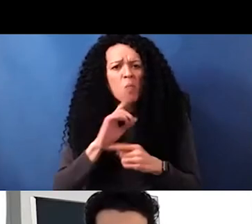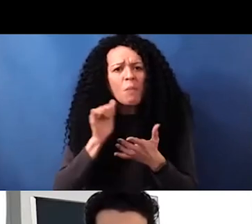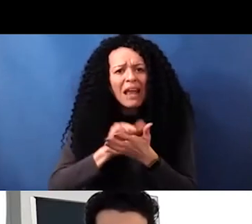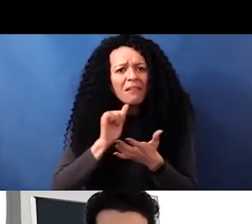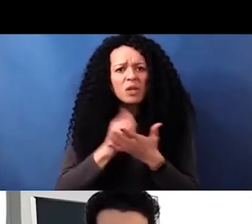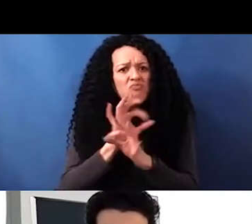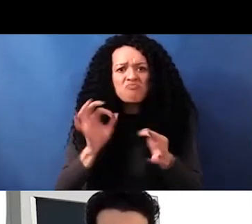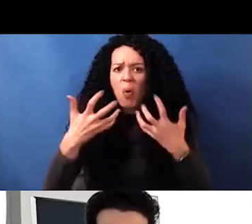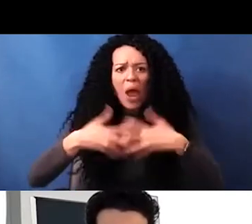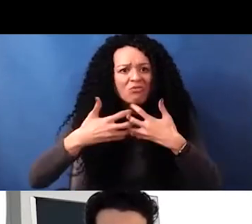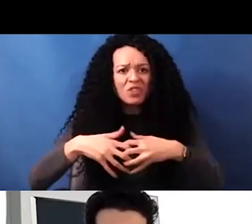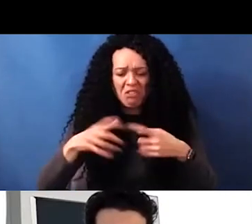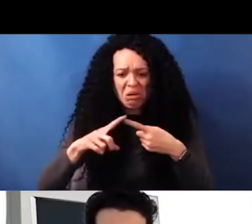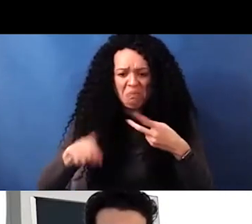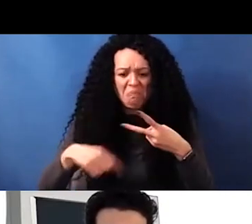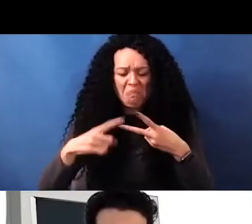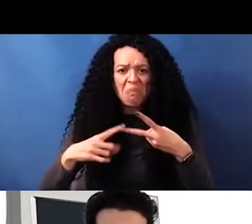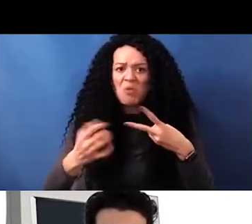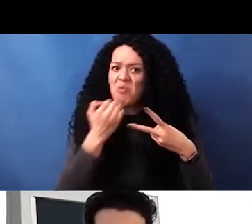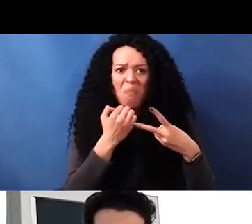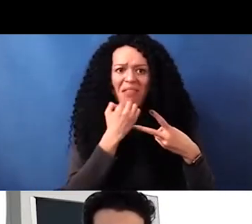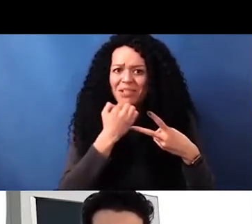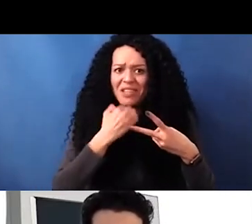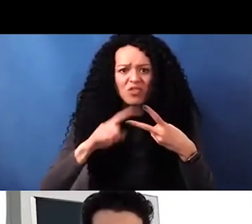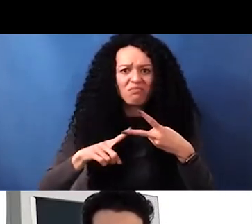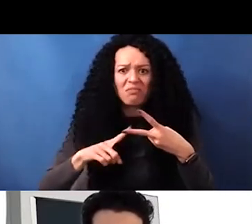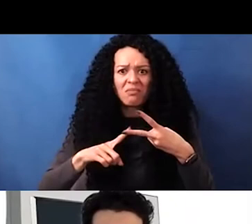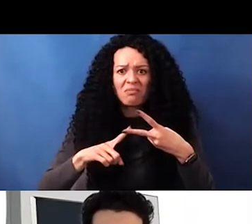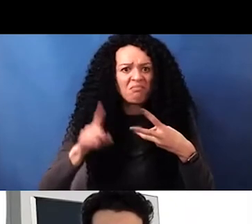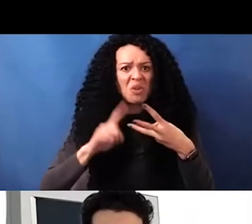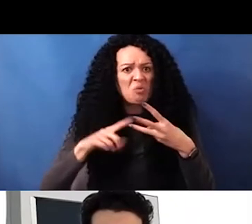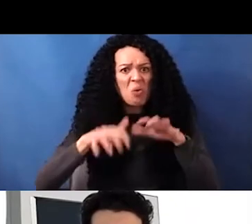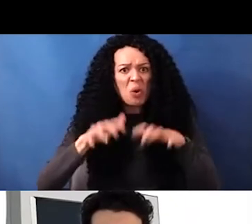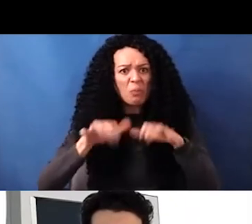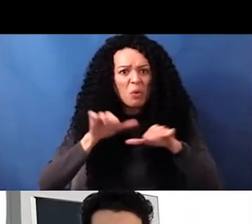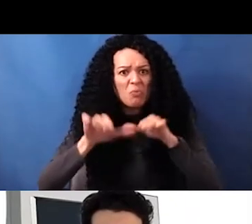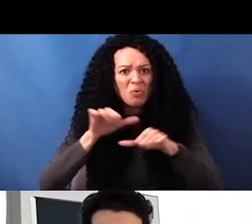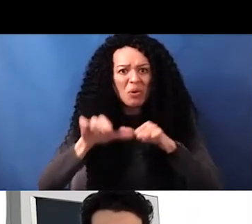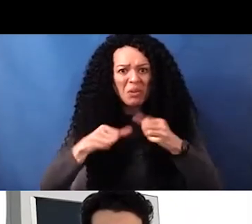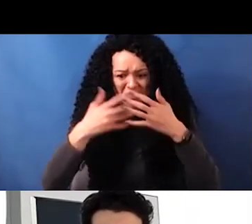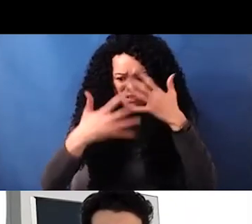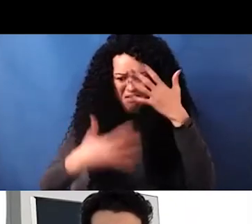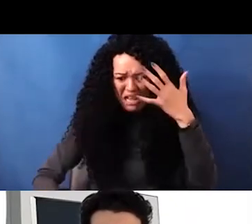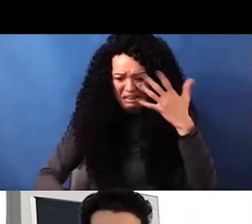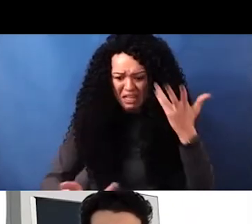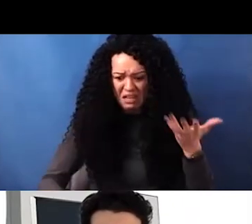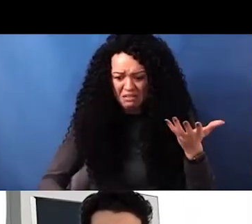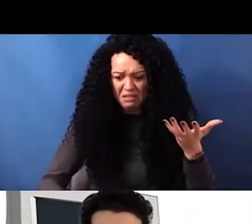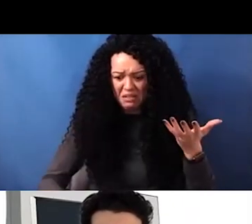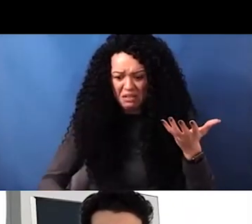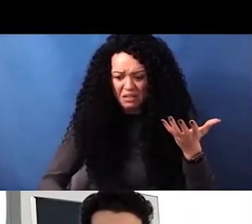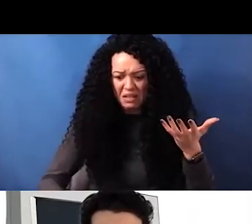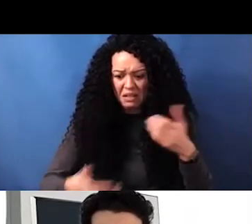as engineer, mathematician, computer programmer, or anything like that.